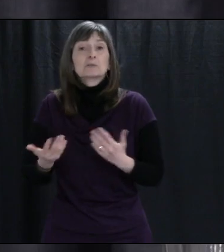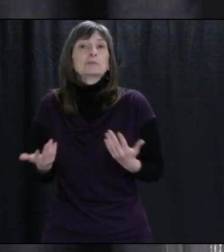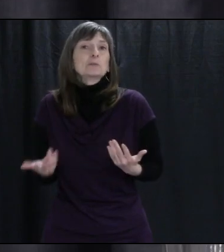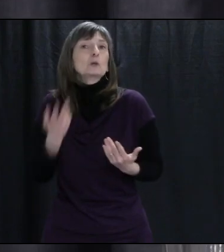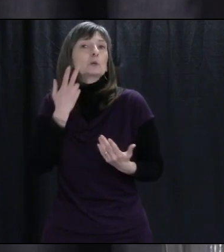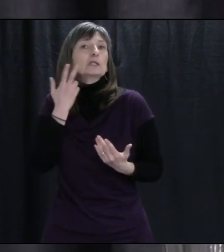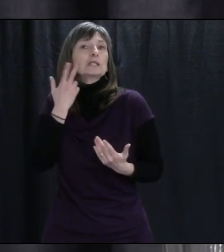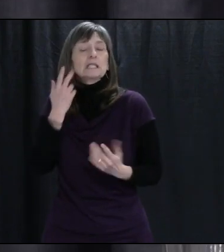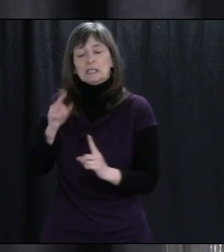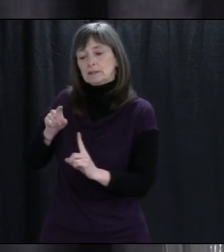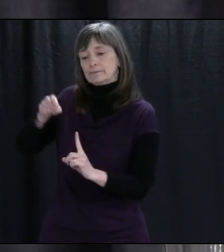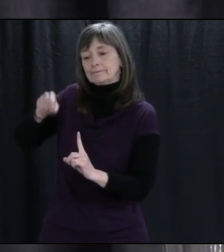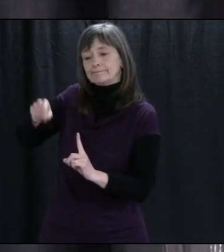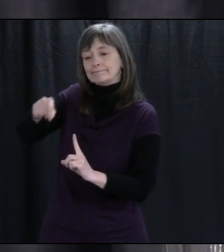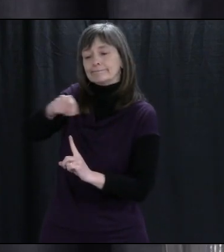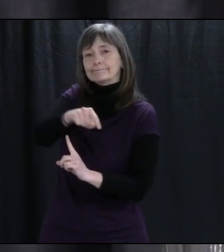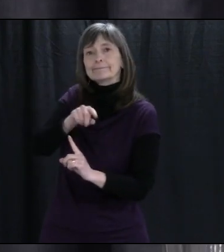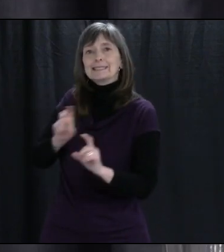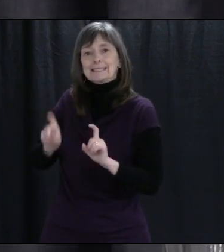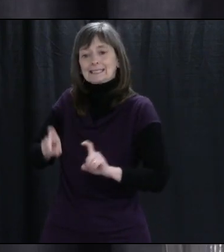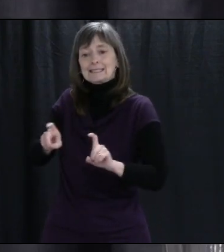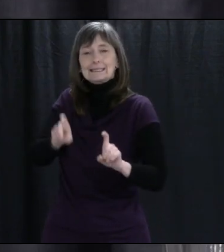are, and also